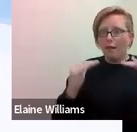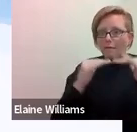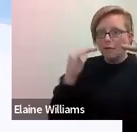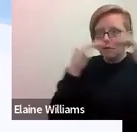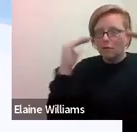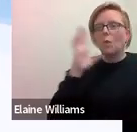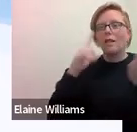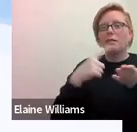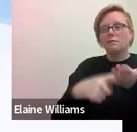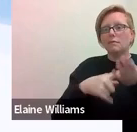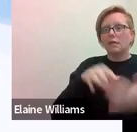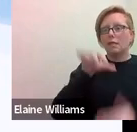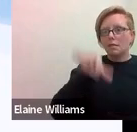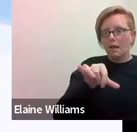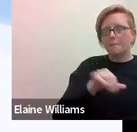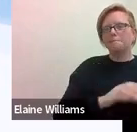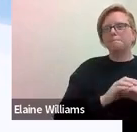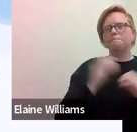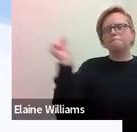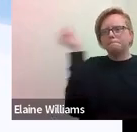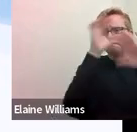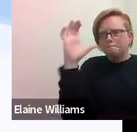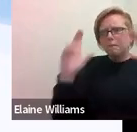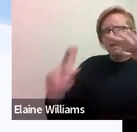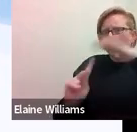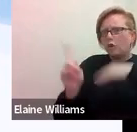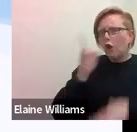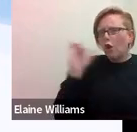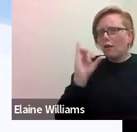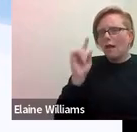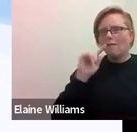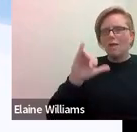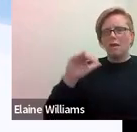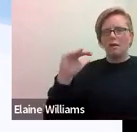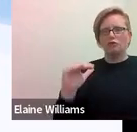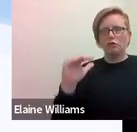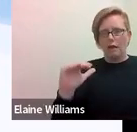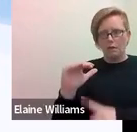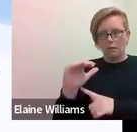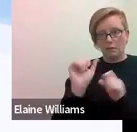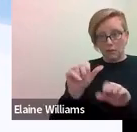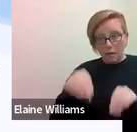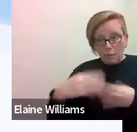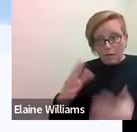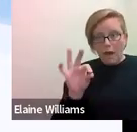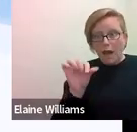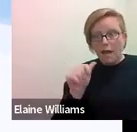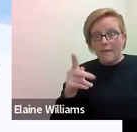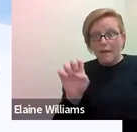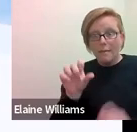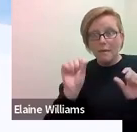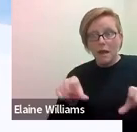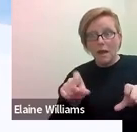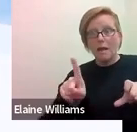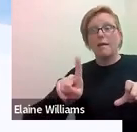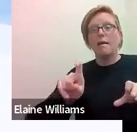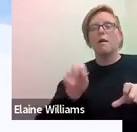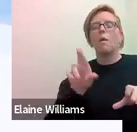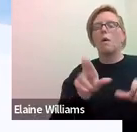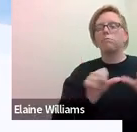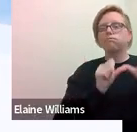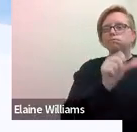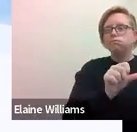what kindergarten would be like for a child and make an offer of FAPE. And so that's one of the things I think that I